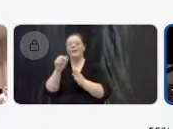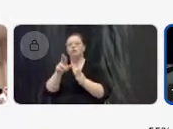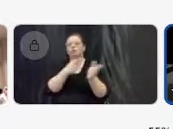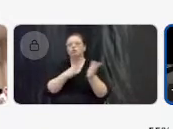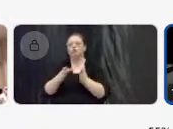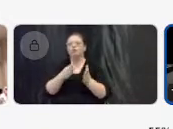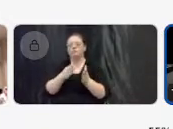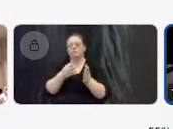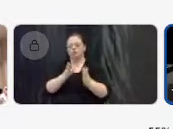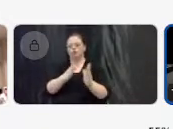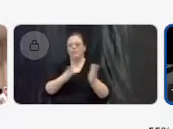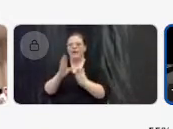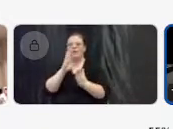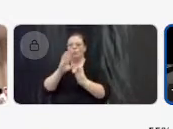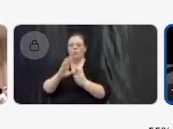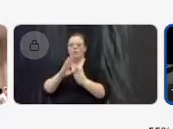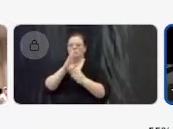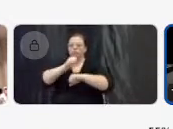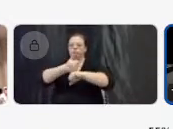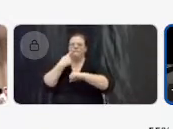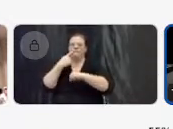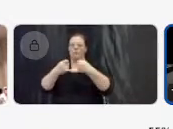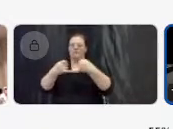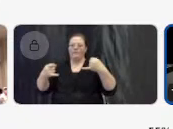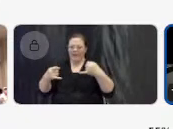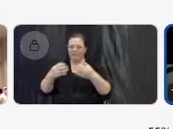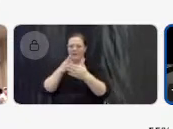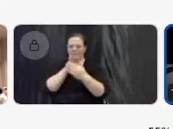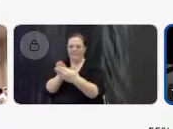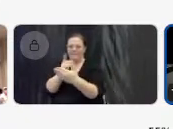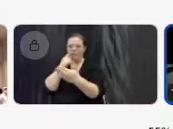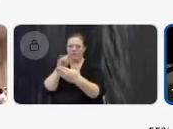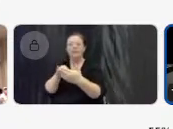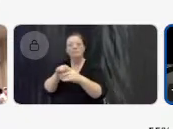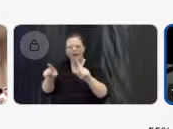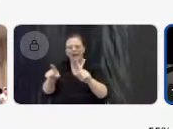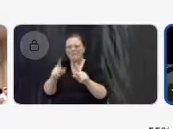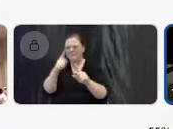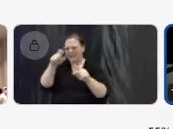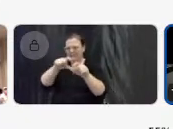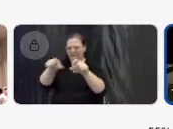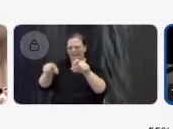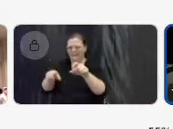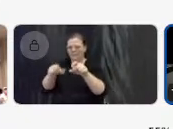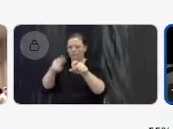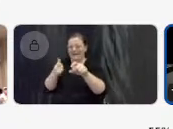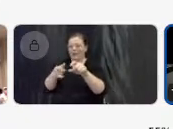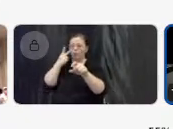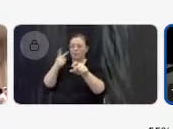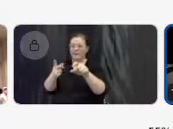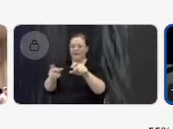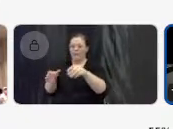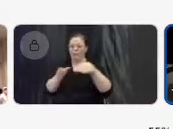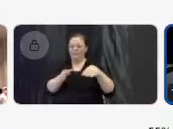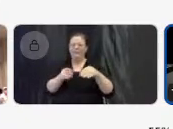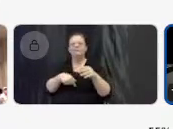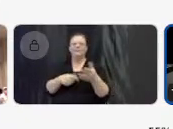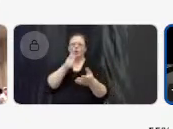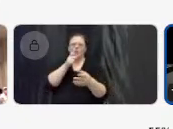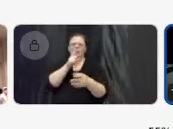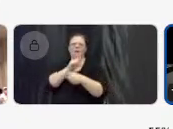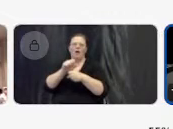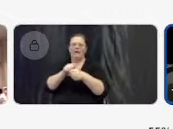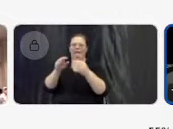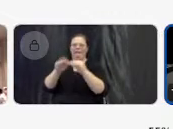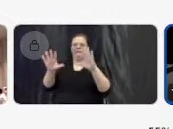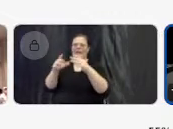a defined alignment. Well, by virtue of the fact that they're moving the alignment that is presently shown in the corridor, there is no defined alignment.